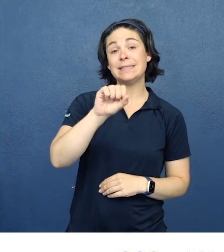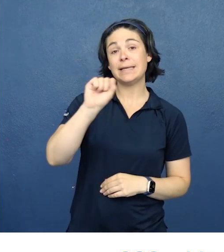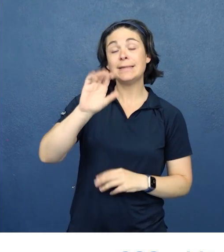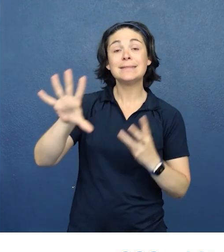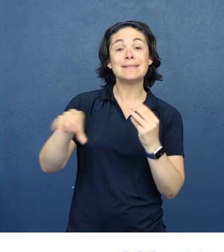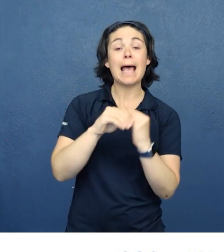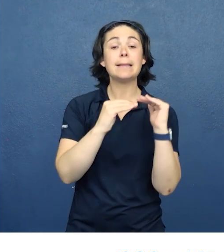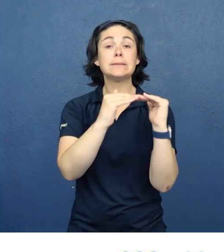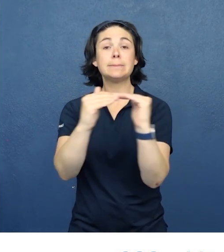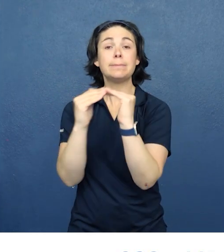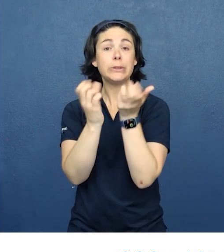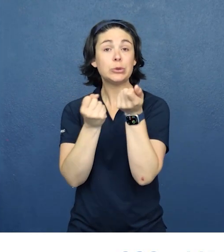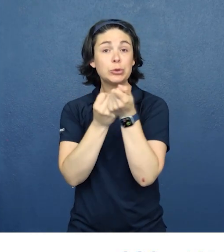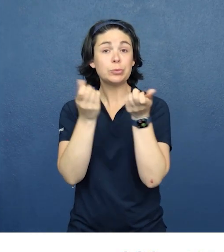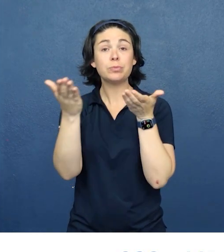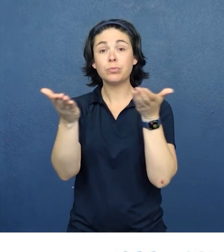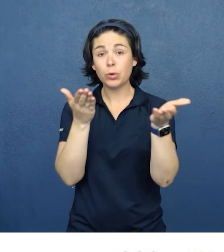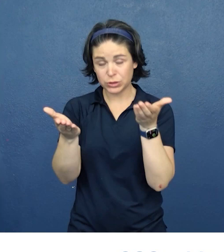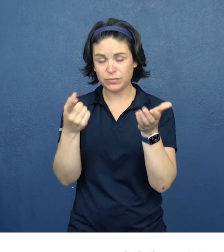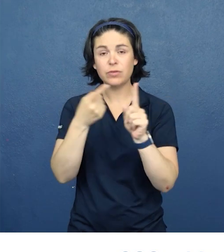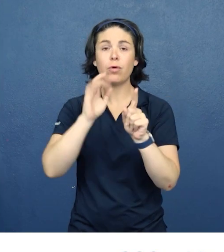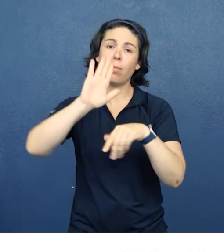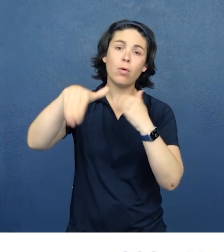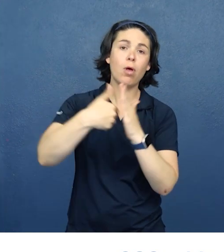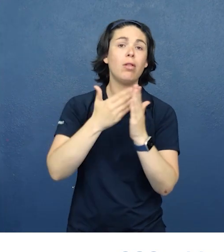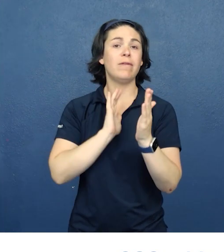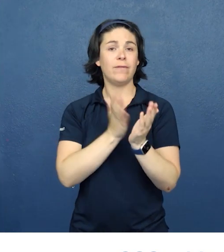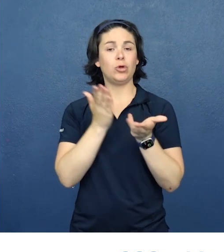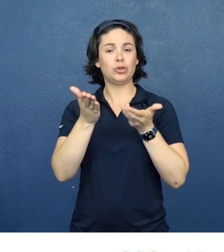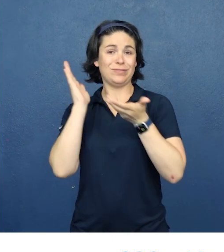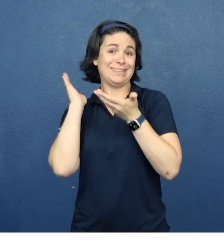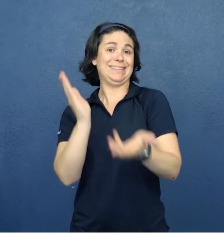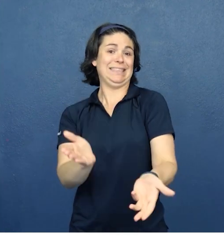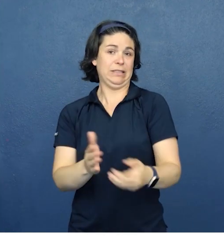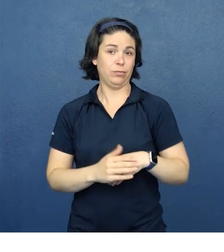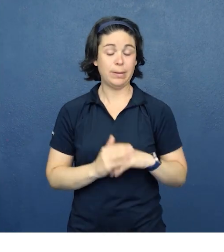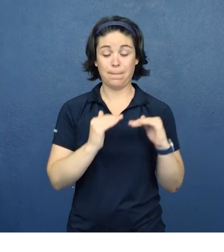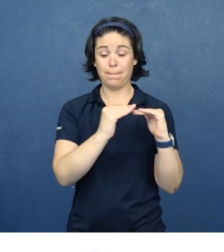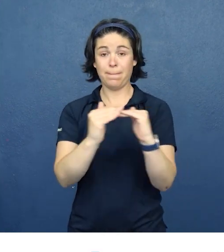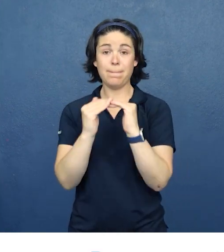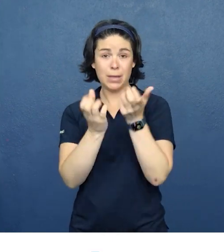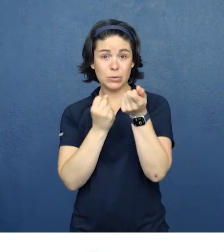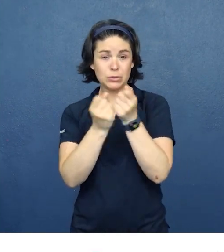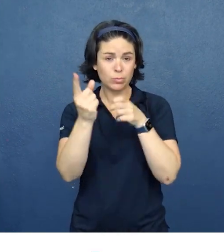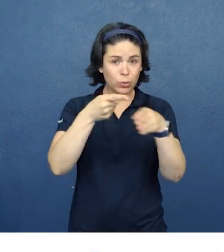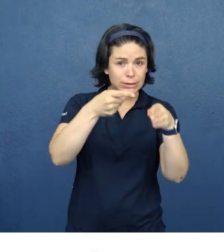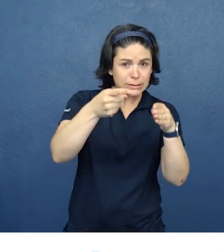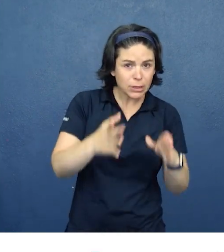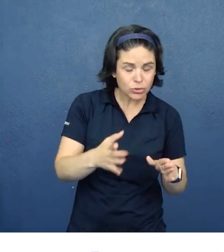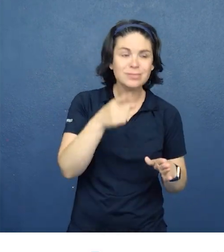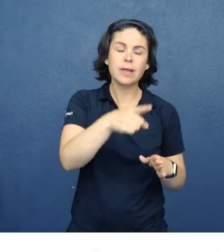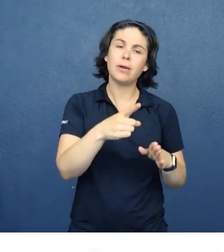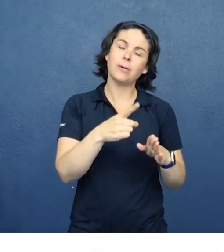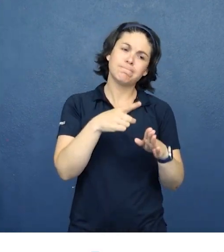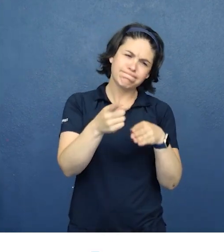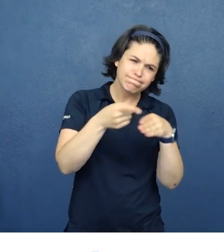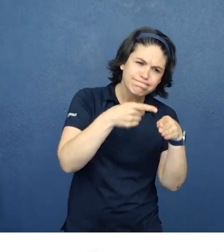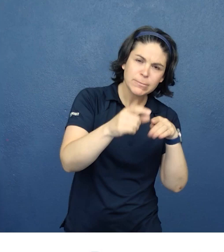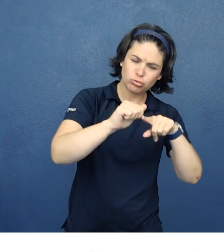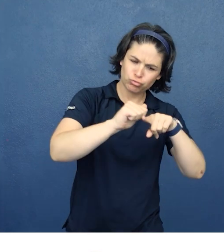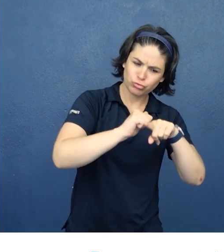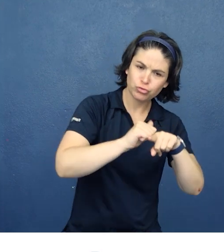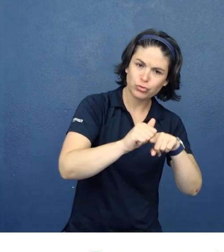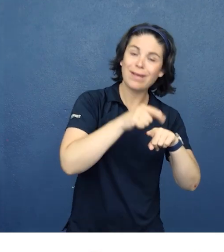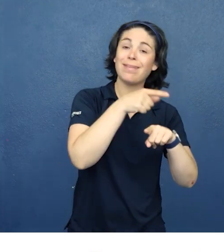CSS adds peer support services throughout our service delivery system. Peer support specialists are specially trained